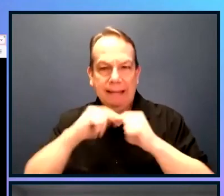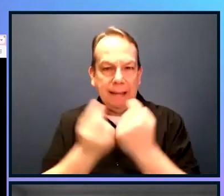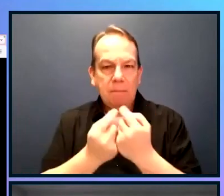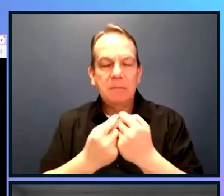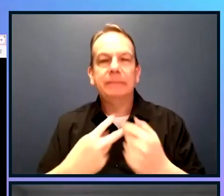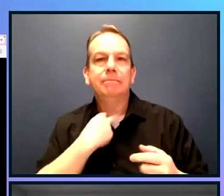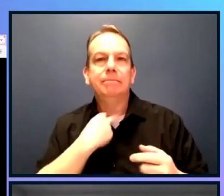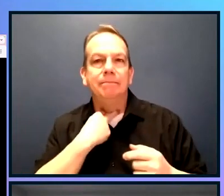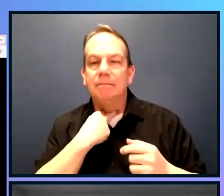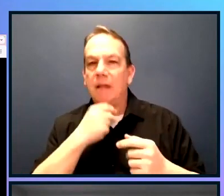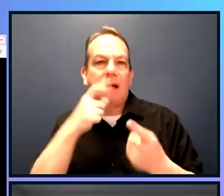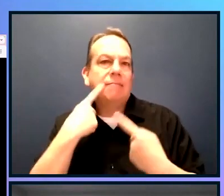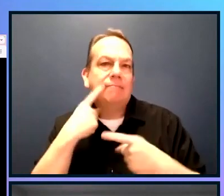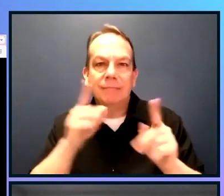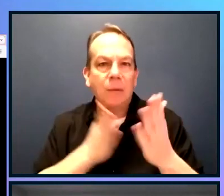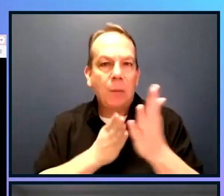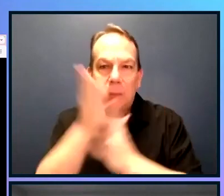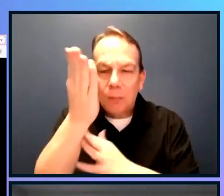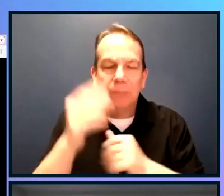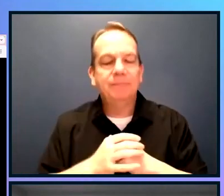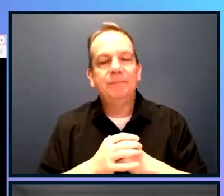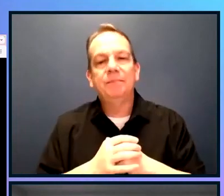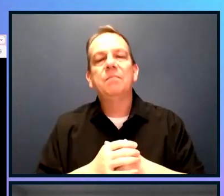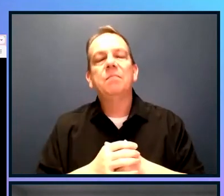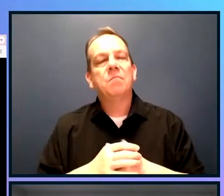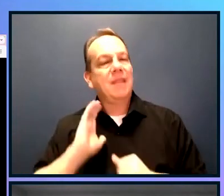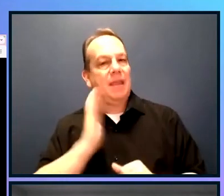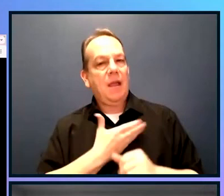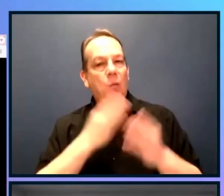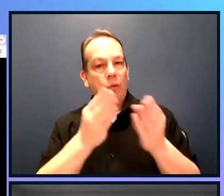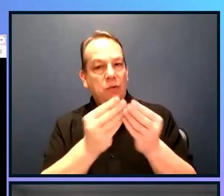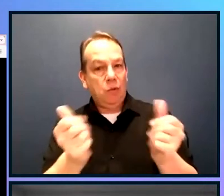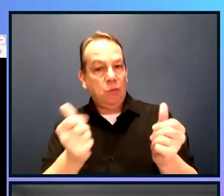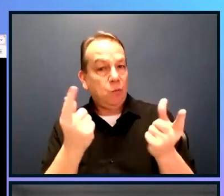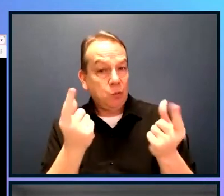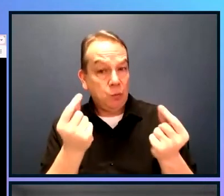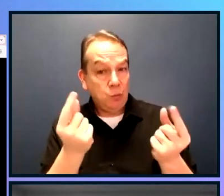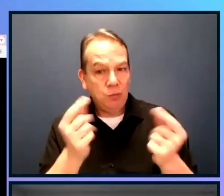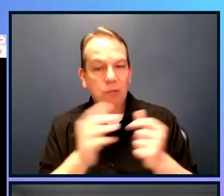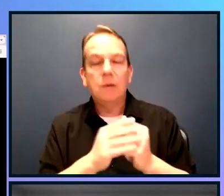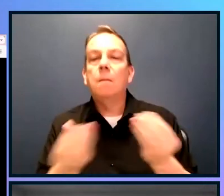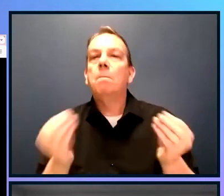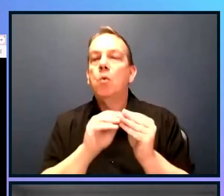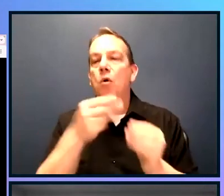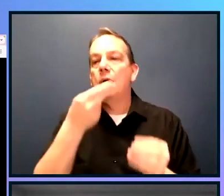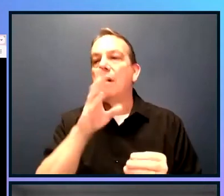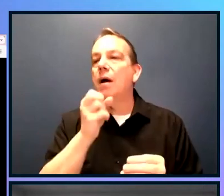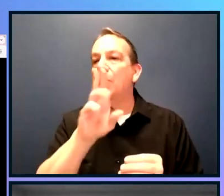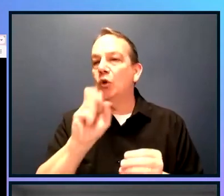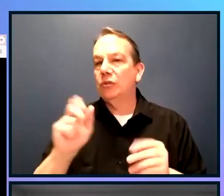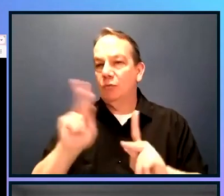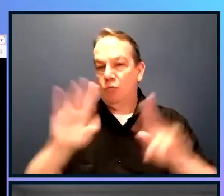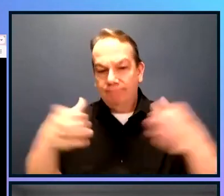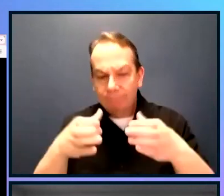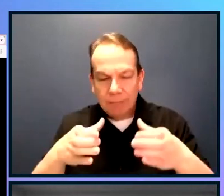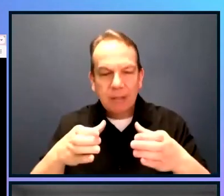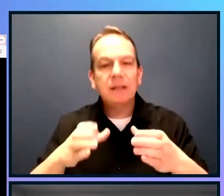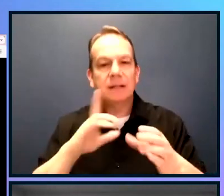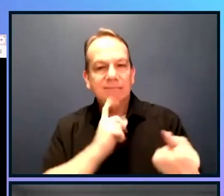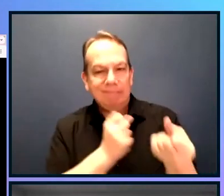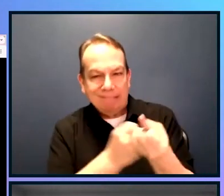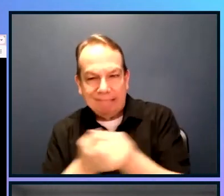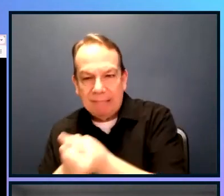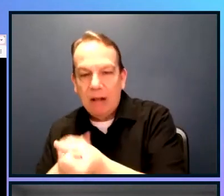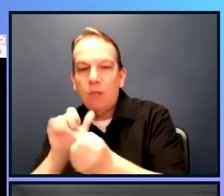bottleneck. The solution we had in mind was to enable more hubbers to triage, provide guidance for, and validate those